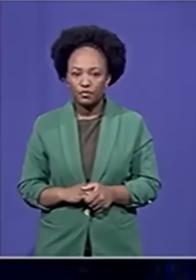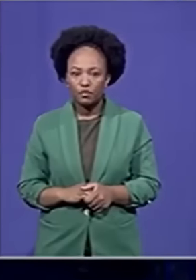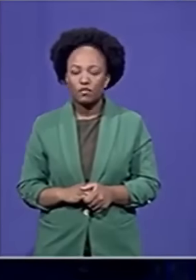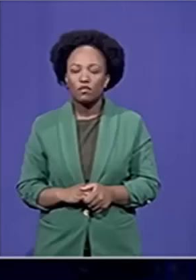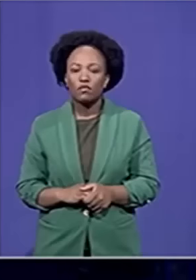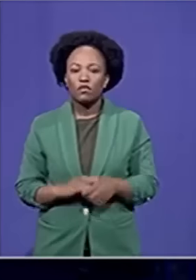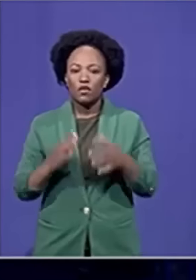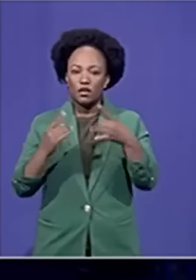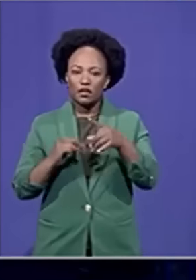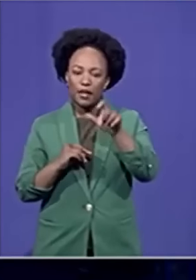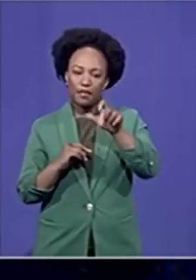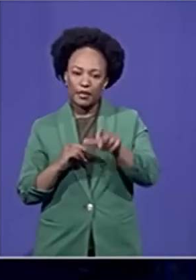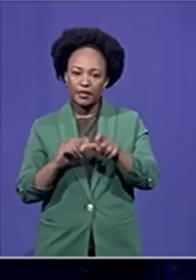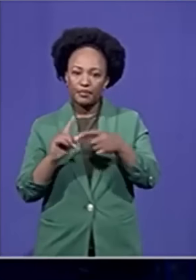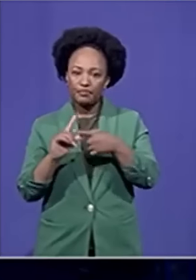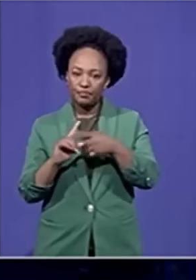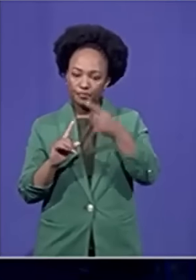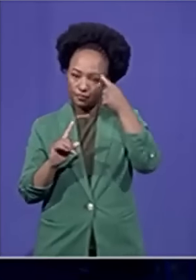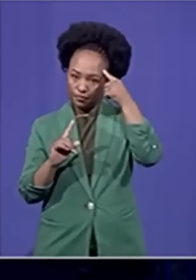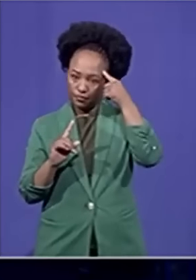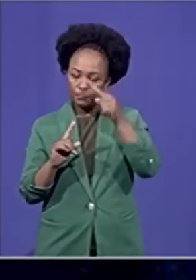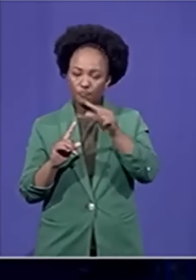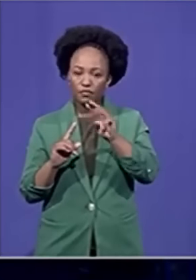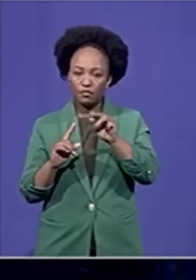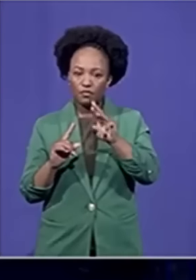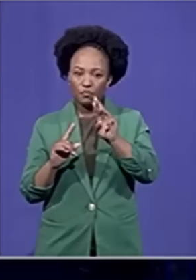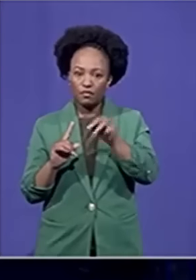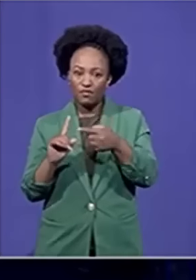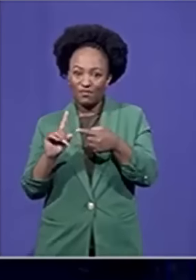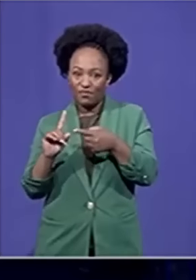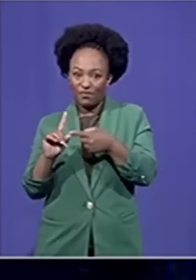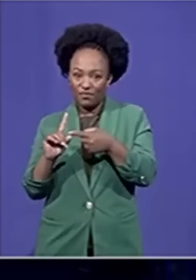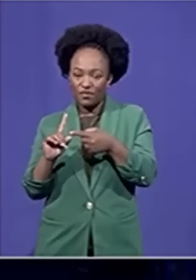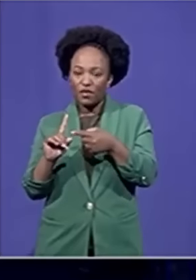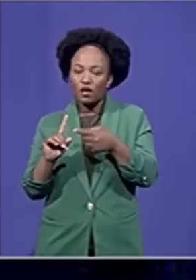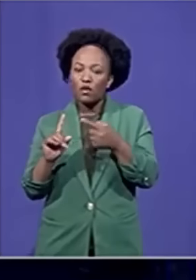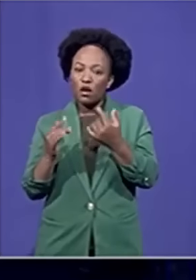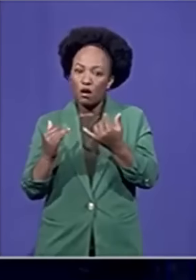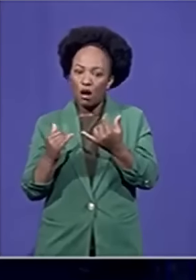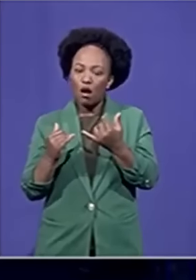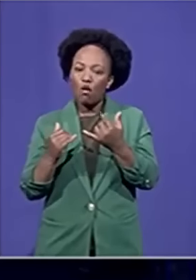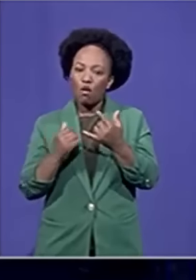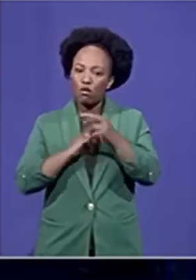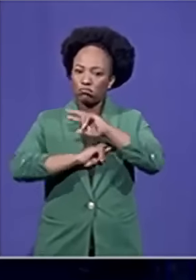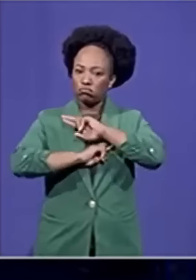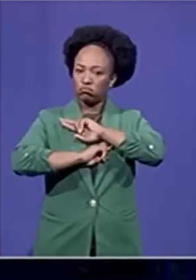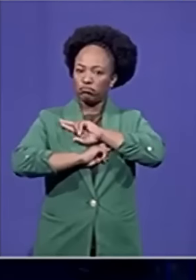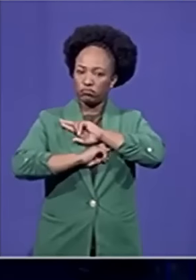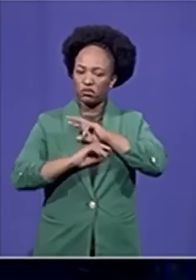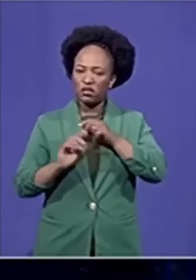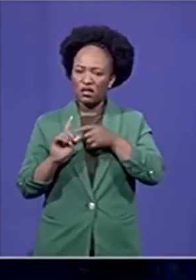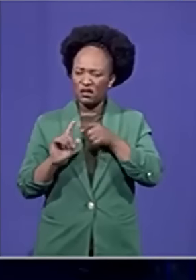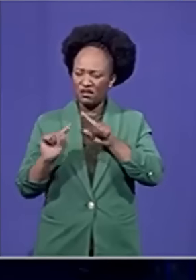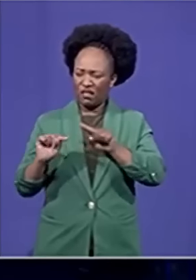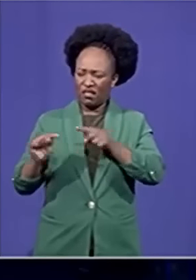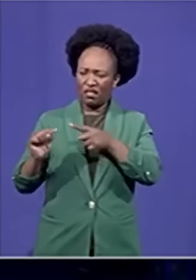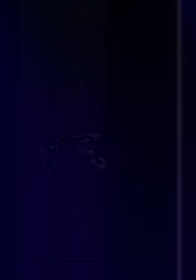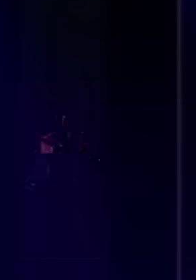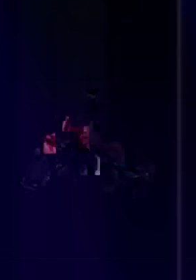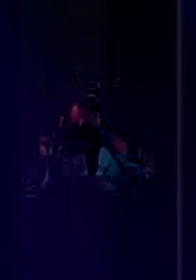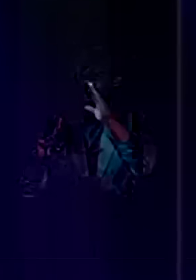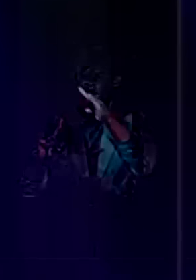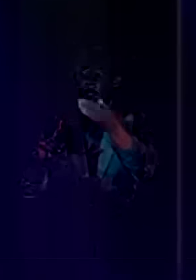Modulasetulo wa Komishene ya Matlanga Moahlodi ya Bile Mejafatshe e leng Boisele Matlanga o ile ba kgahlano le mashano a boletsweng ke Brown Mokgotsi mo